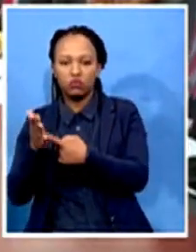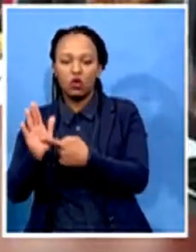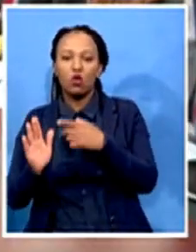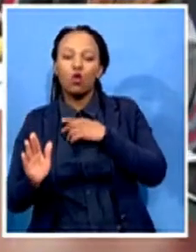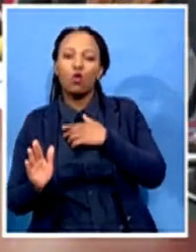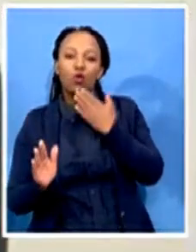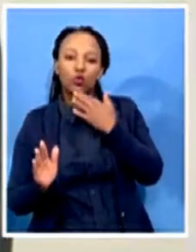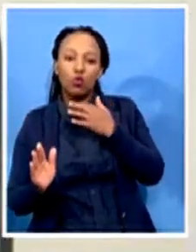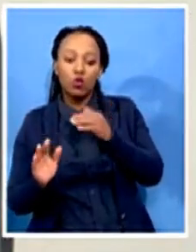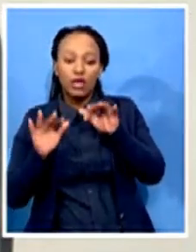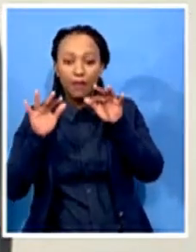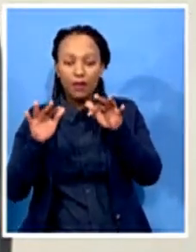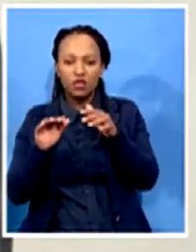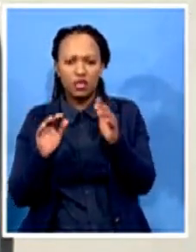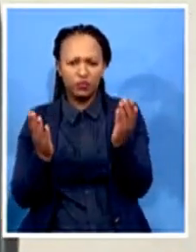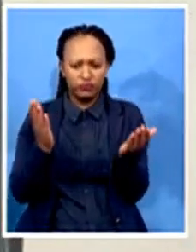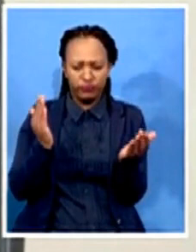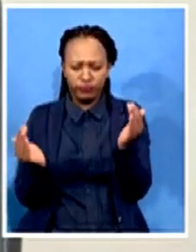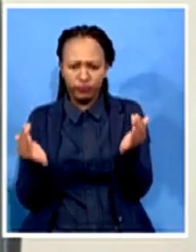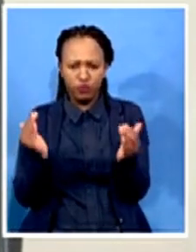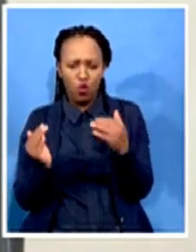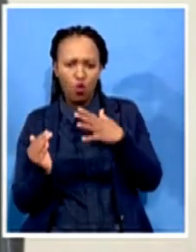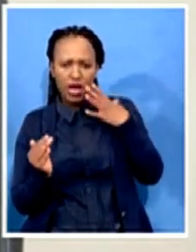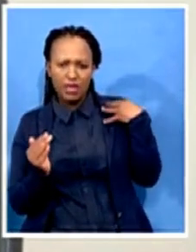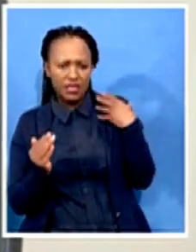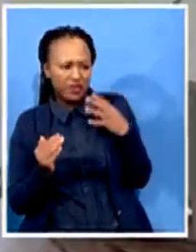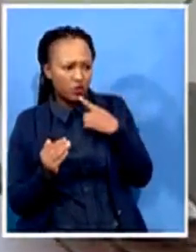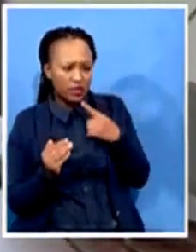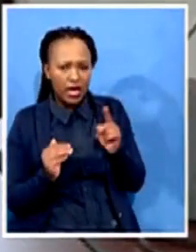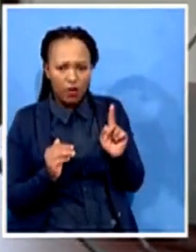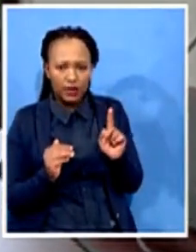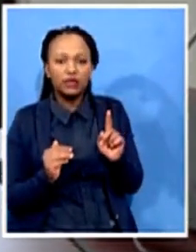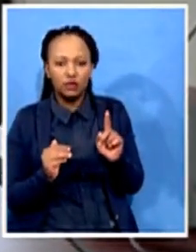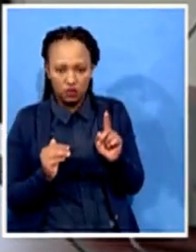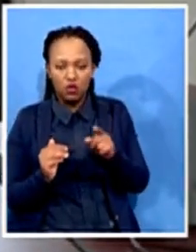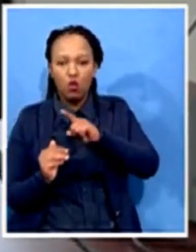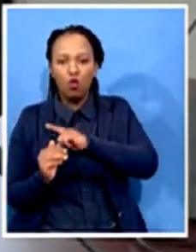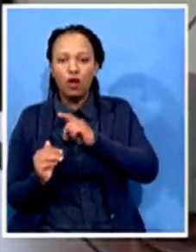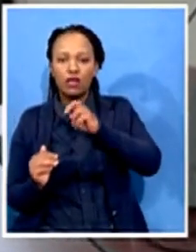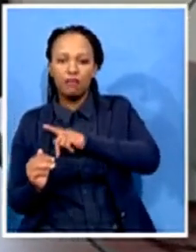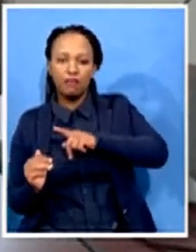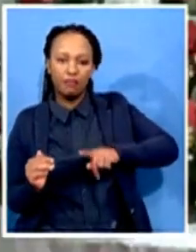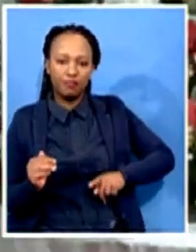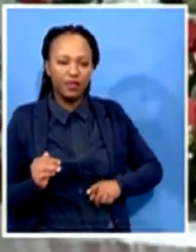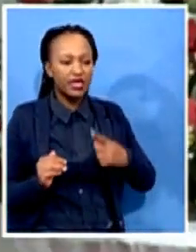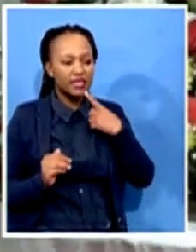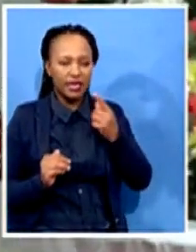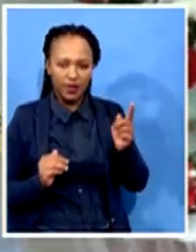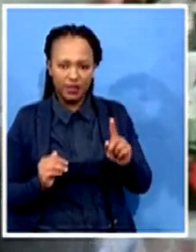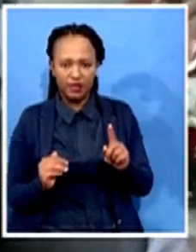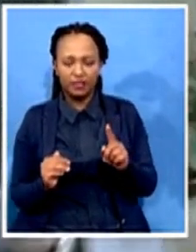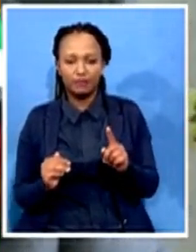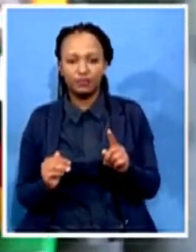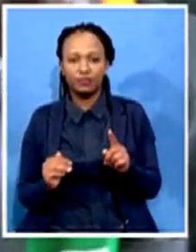what the minister said. Because ultimately, the president here himself is in the dock, both as head of